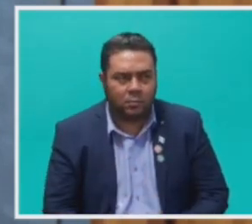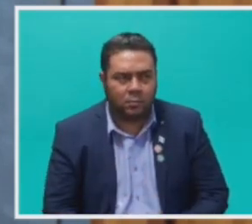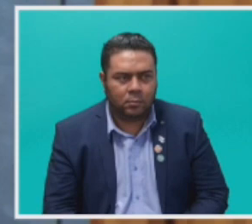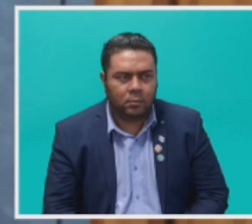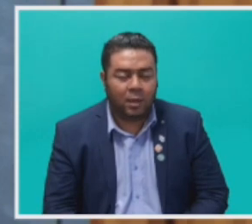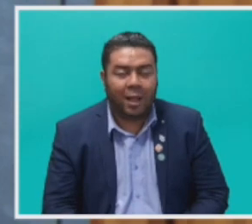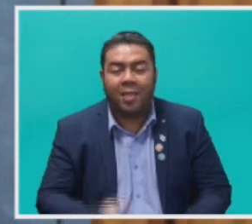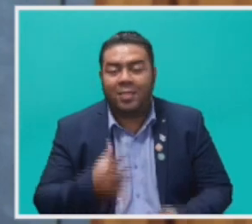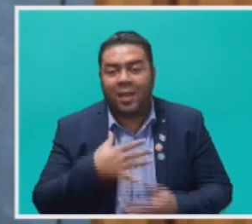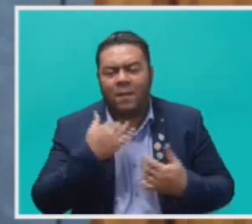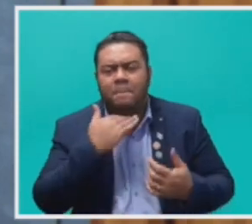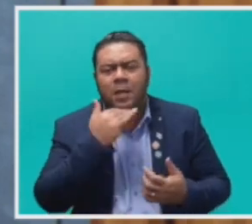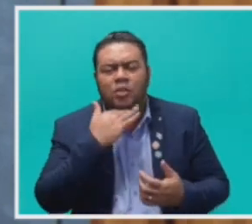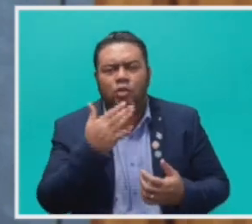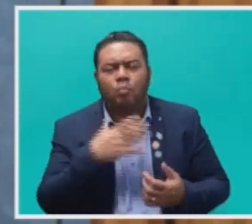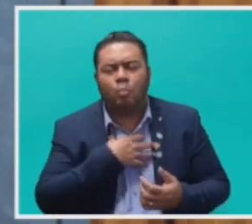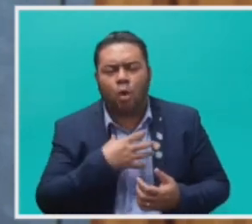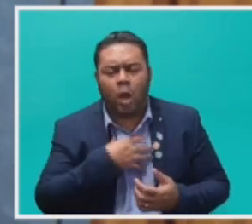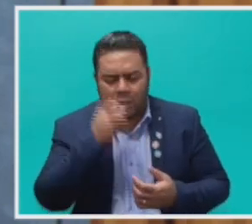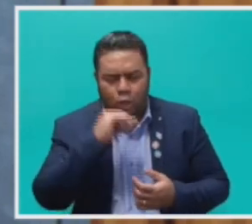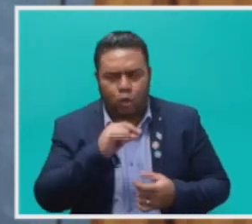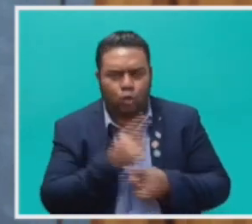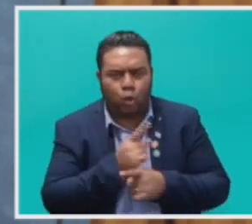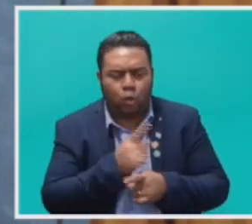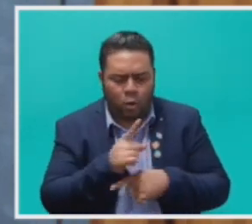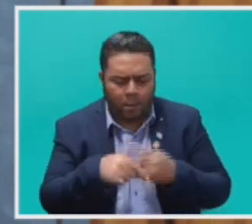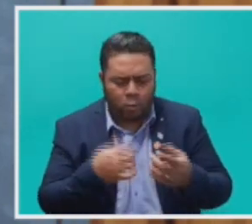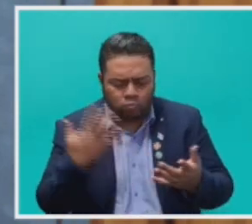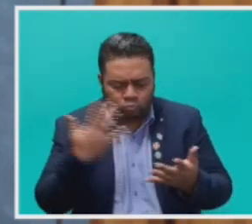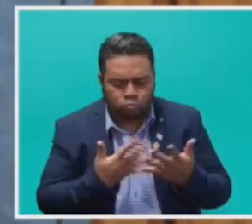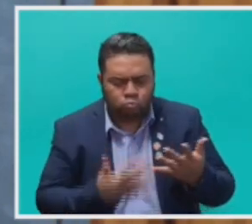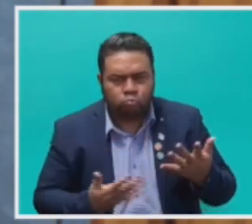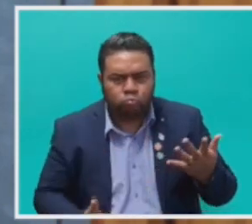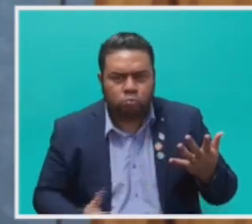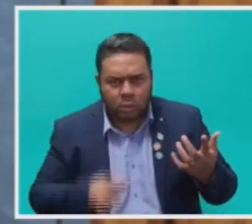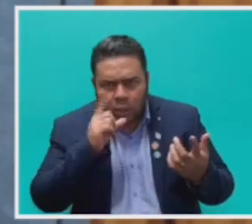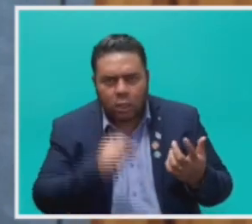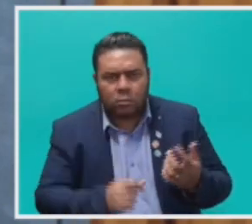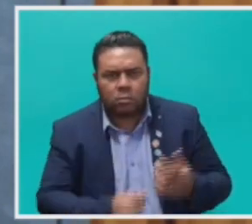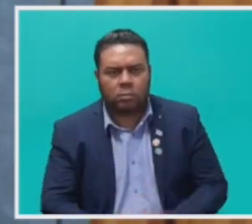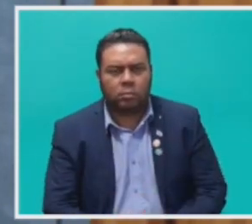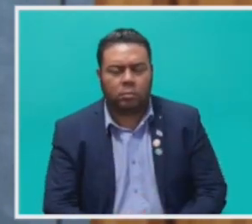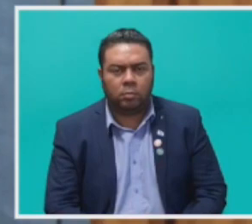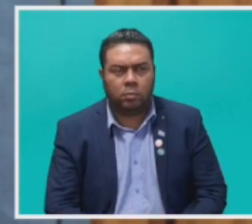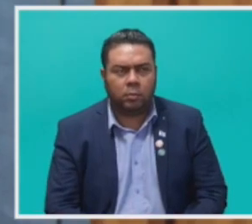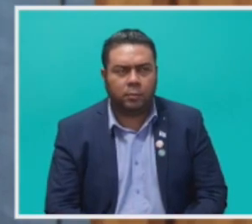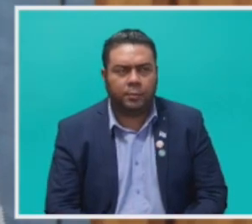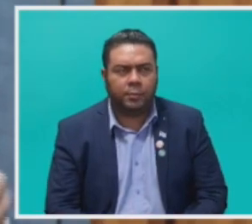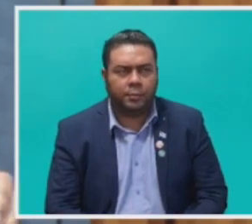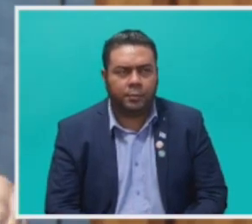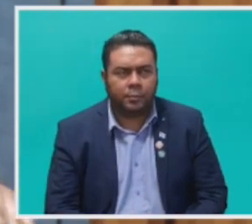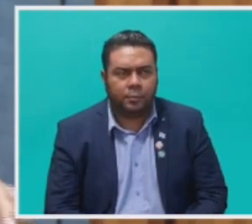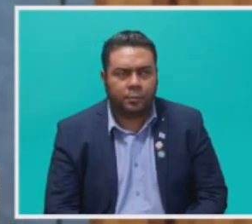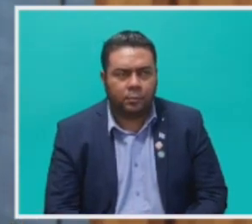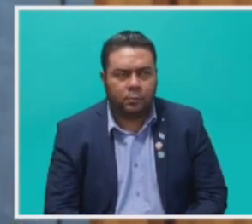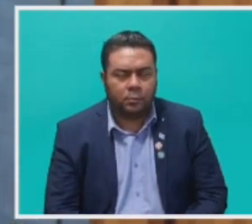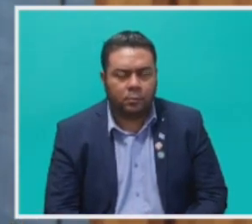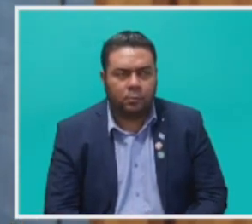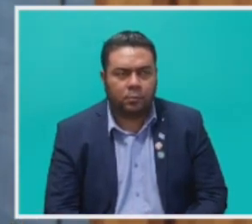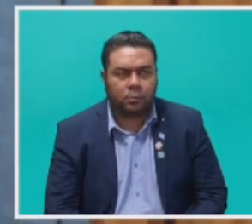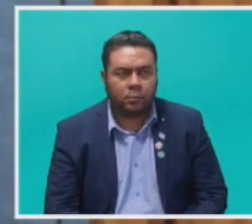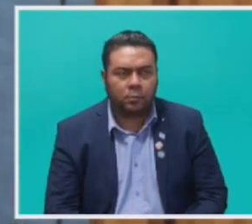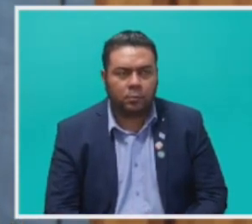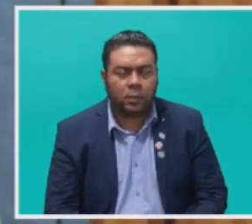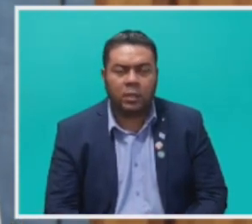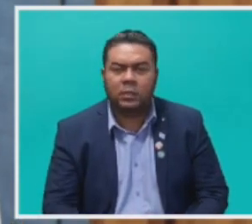Mr. Speaker, there is much more I can talk about here. I have not talked about the divisions within the Indo-Fijian community, the minority communities such